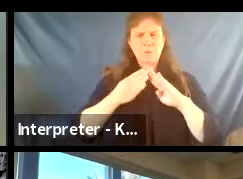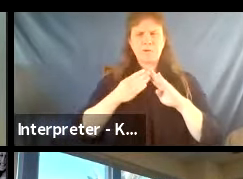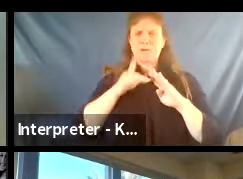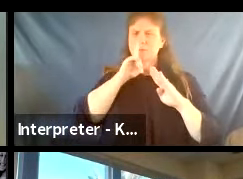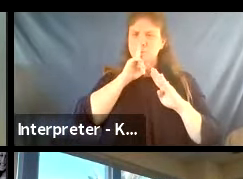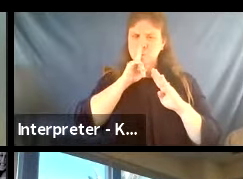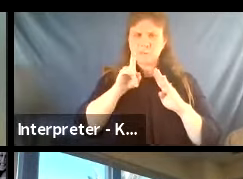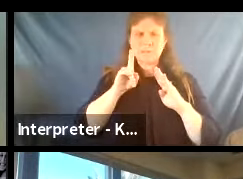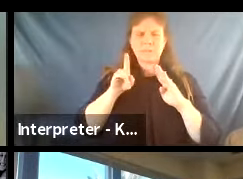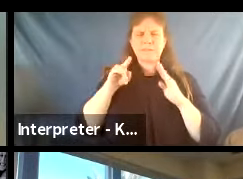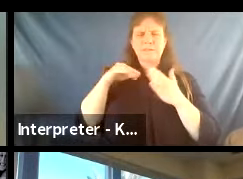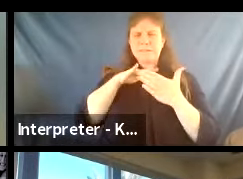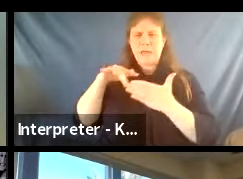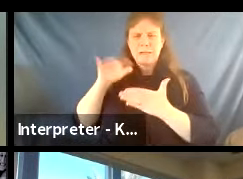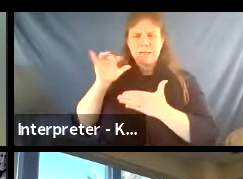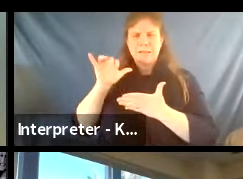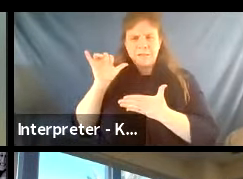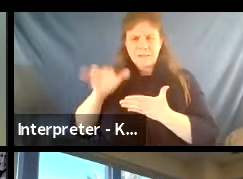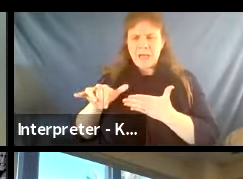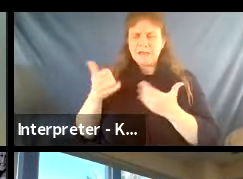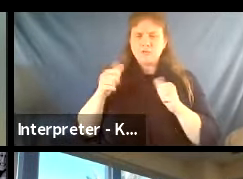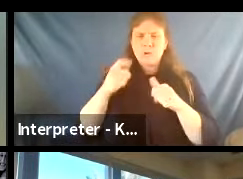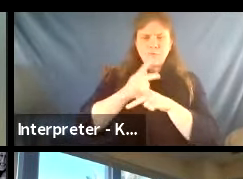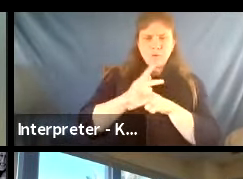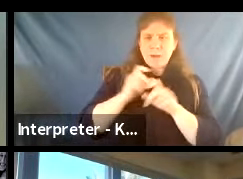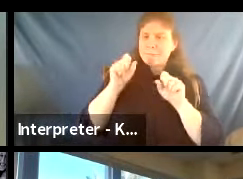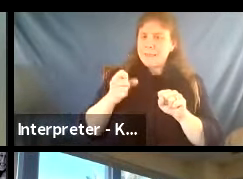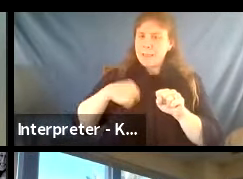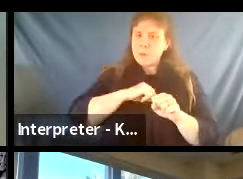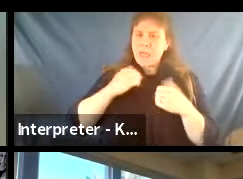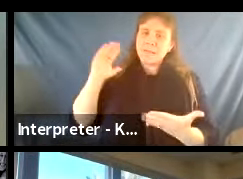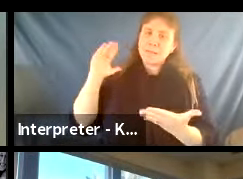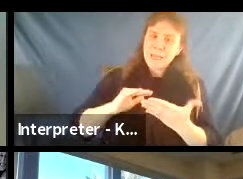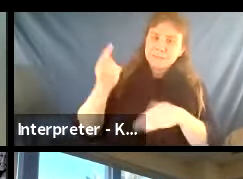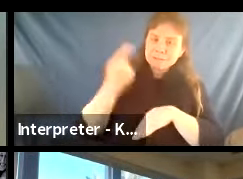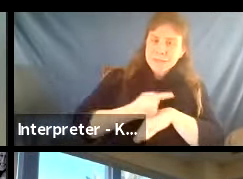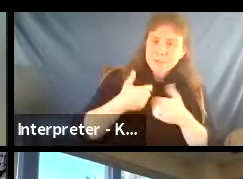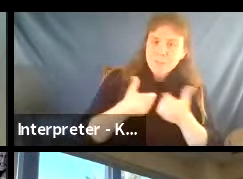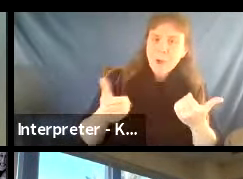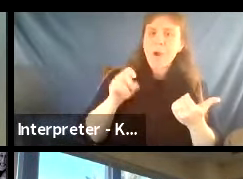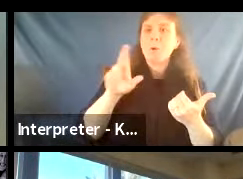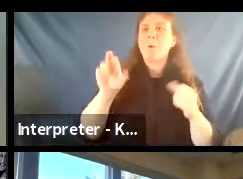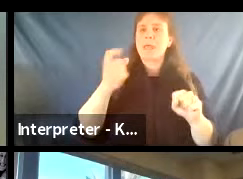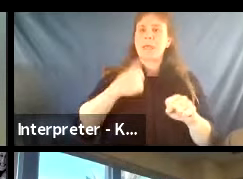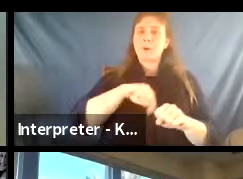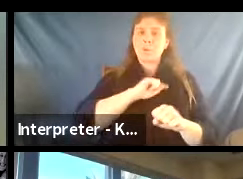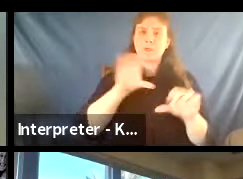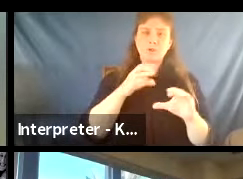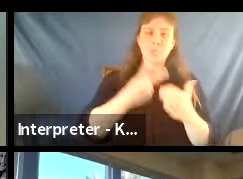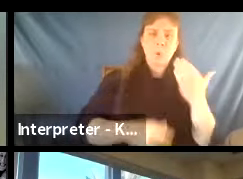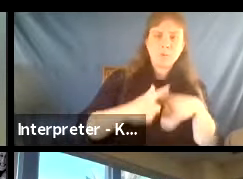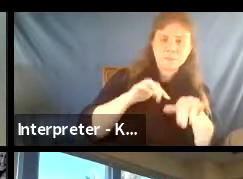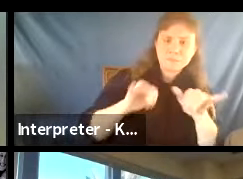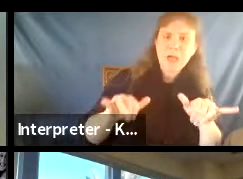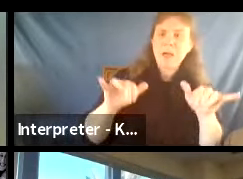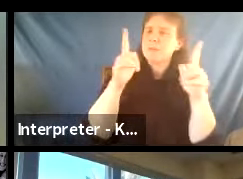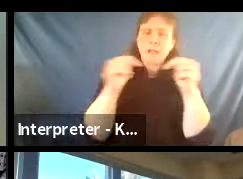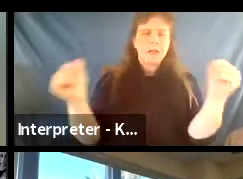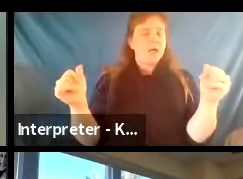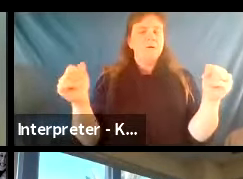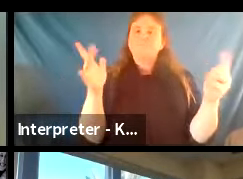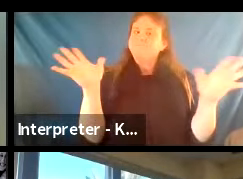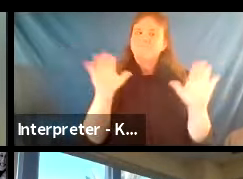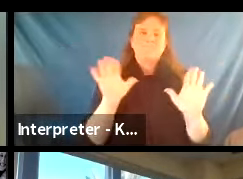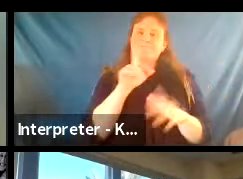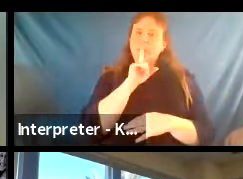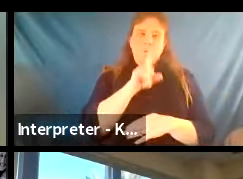more first doses in and delay second doses? And really, they've been very clear that the science, and as you all know, and the reason we've appointed